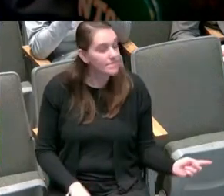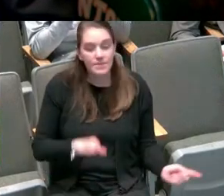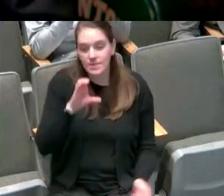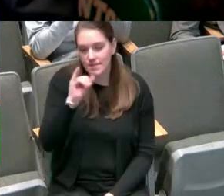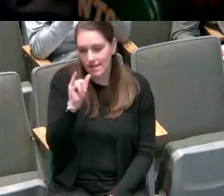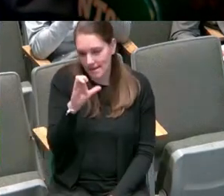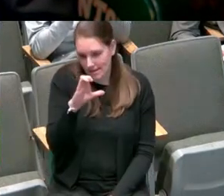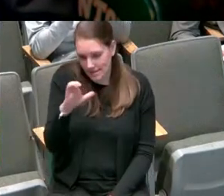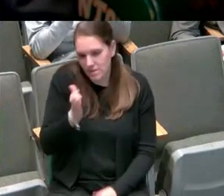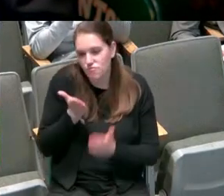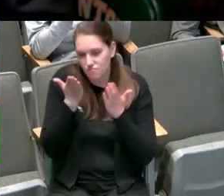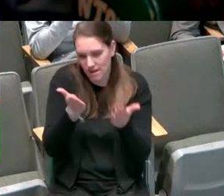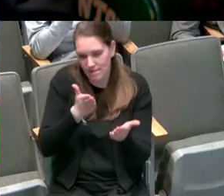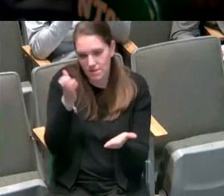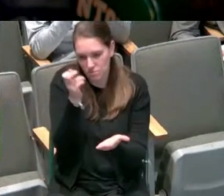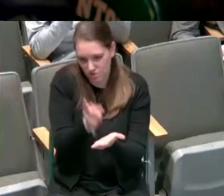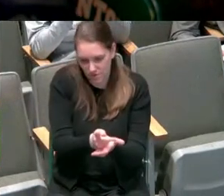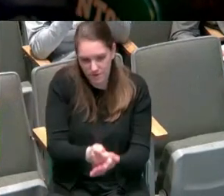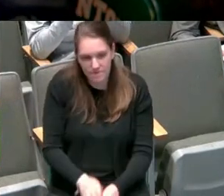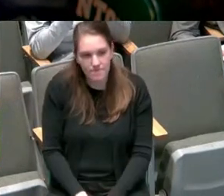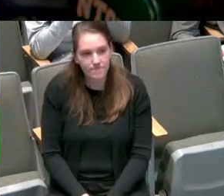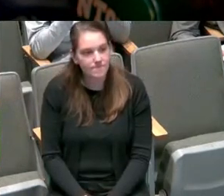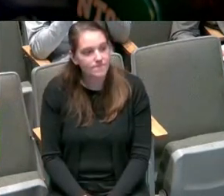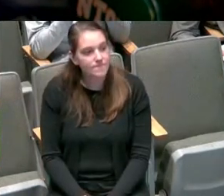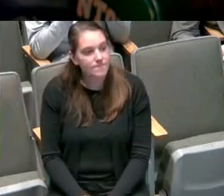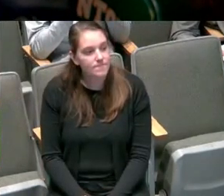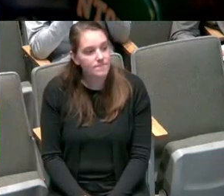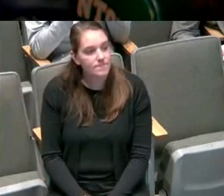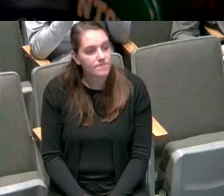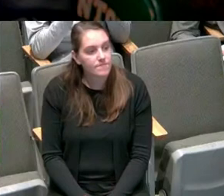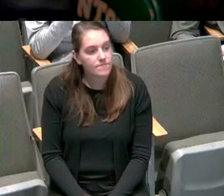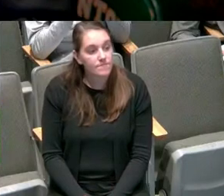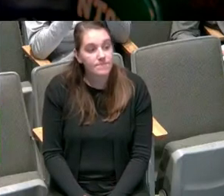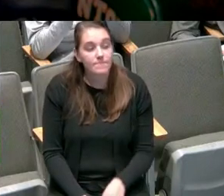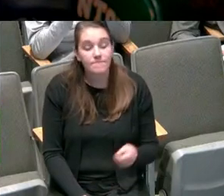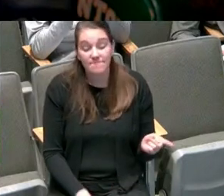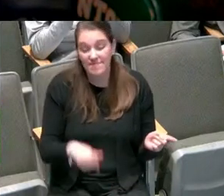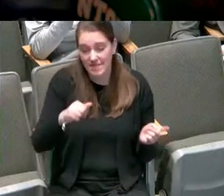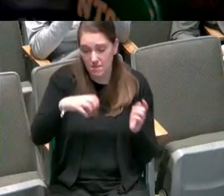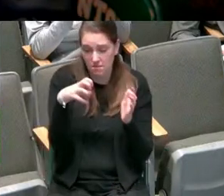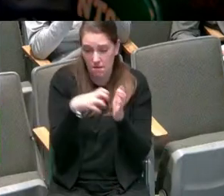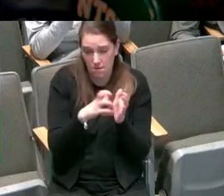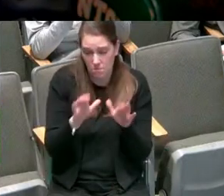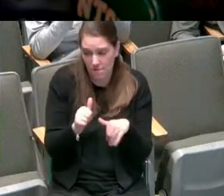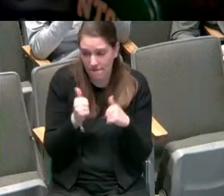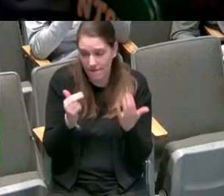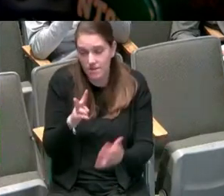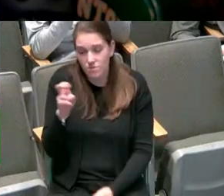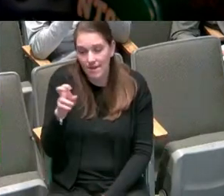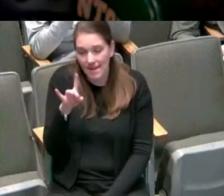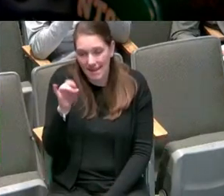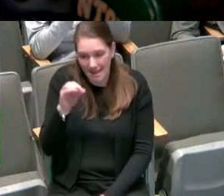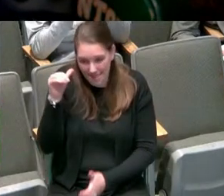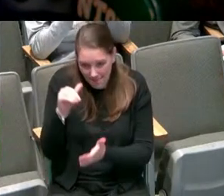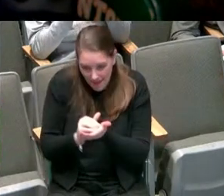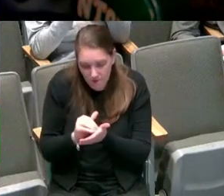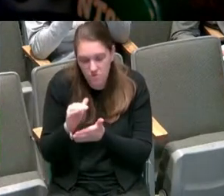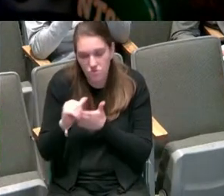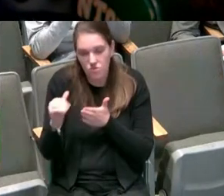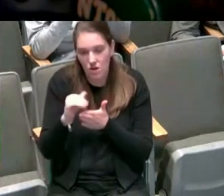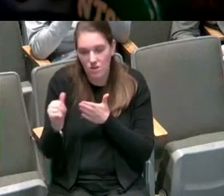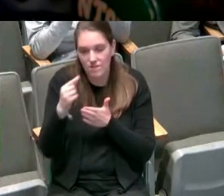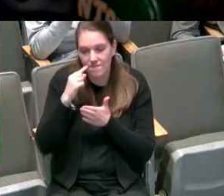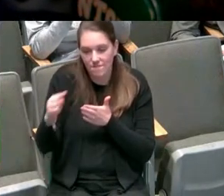cic recommends approval so this article provides 285 thousand dollars to replace a heavy duty truck for